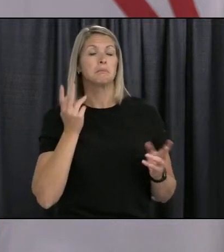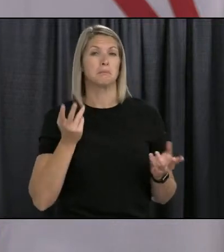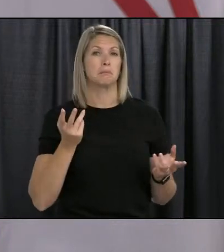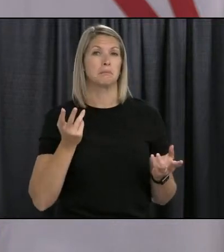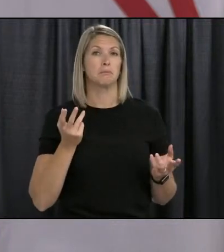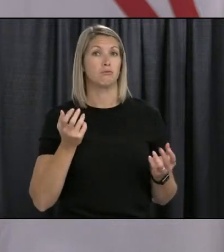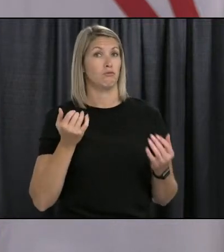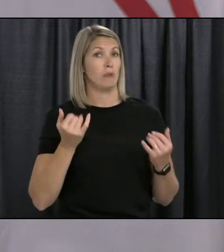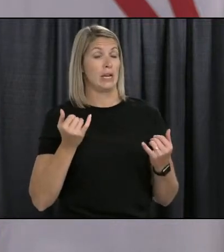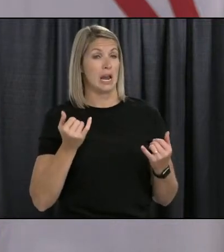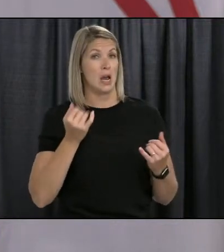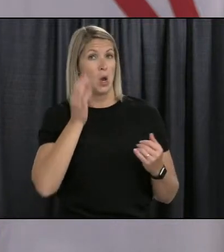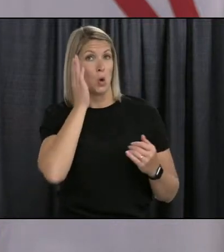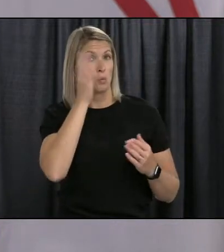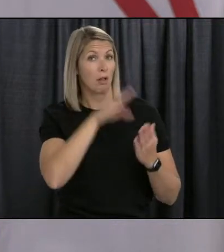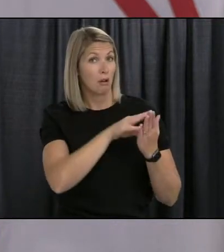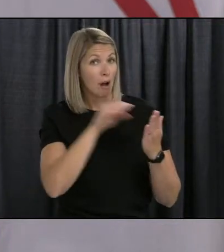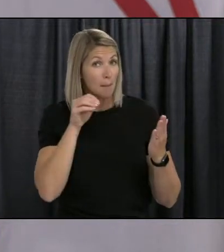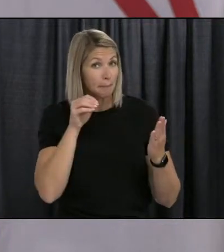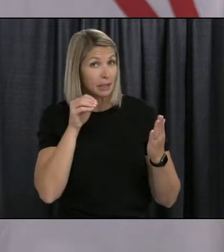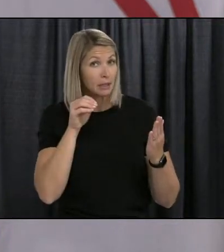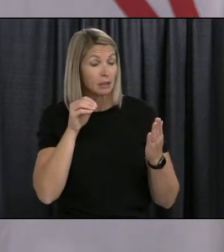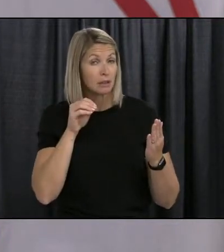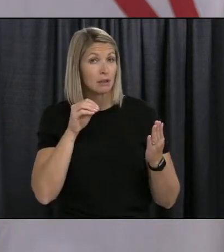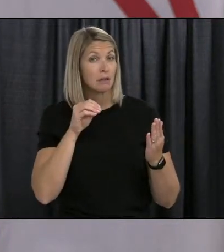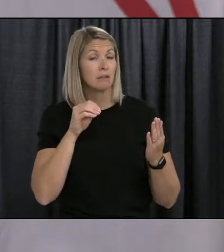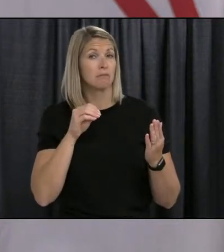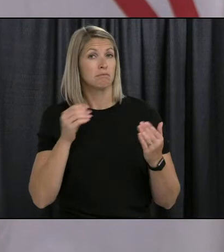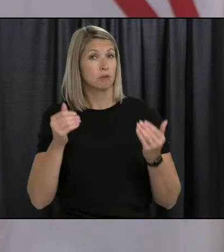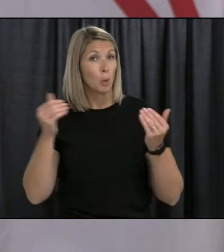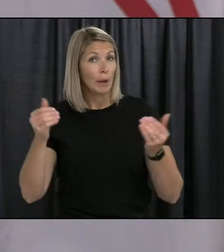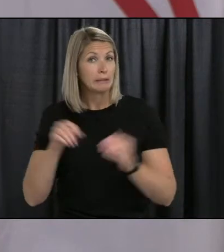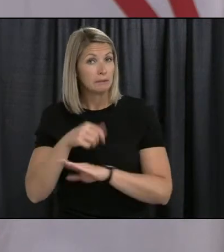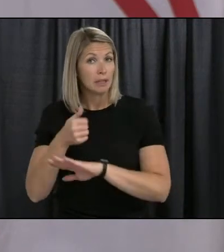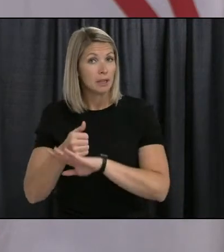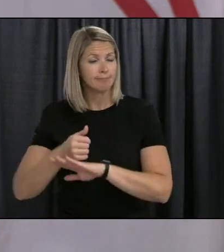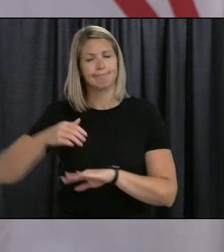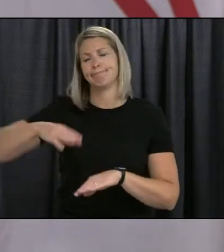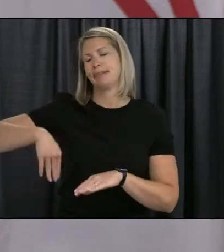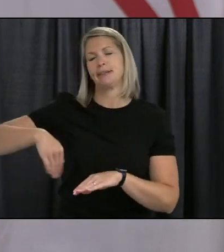but at the moment there are no definitive plans to use that here.